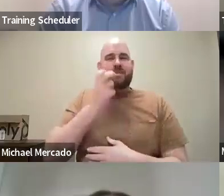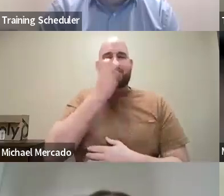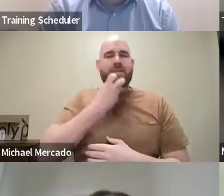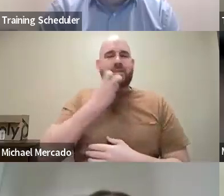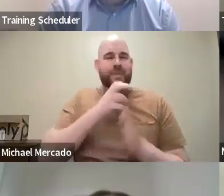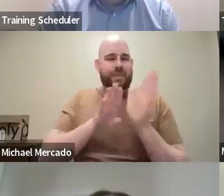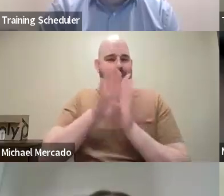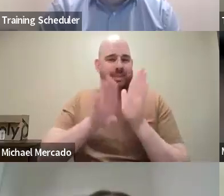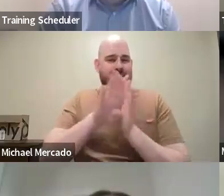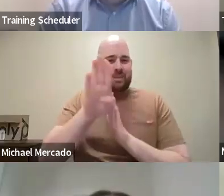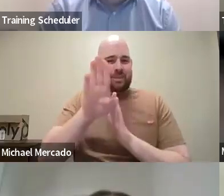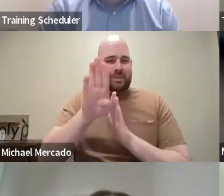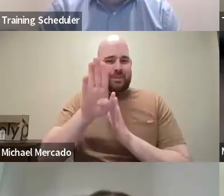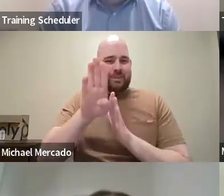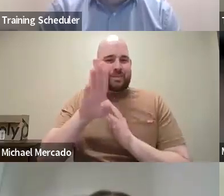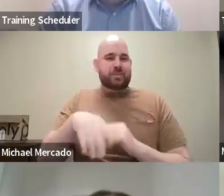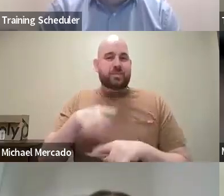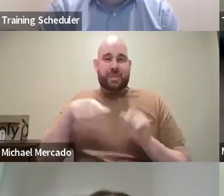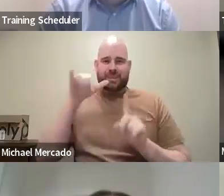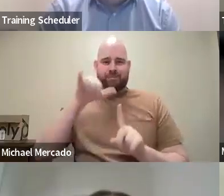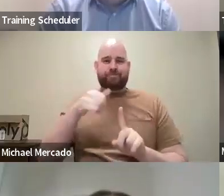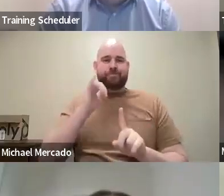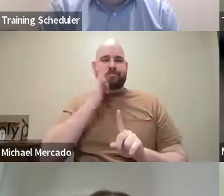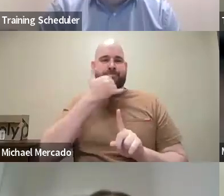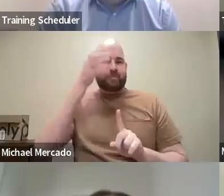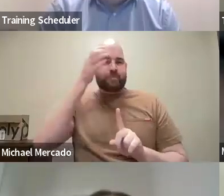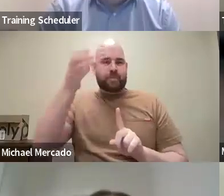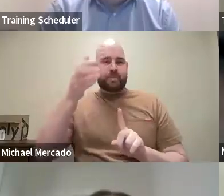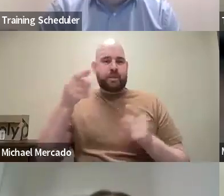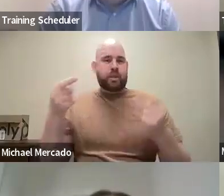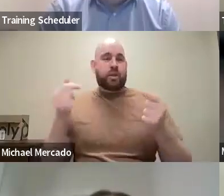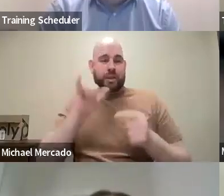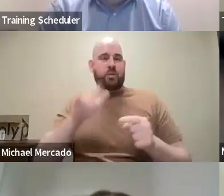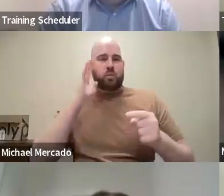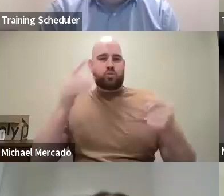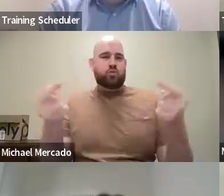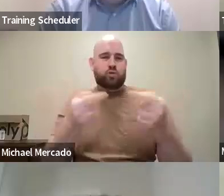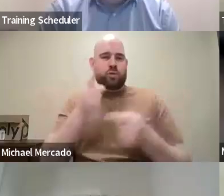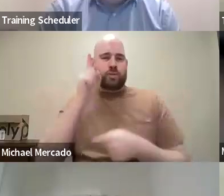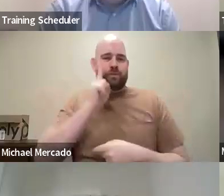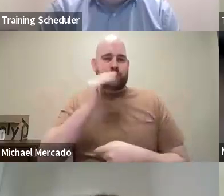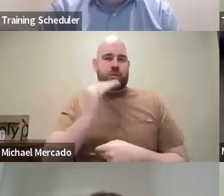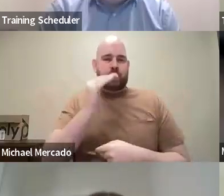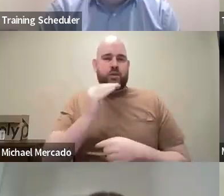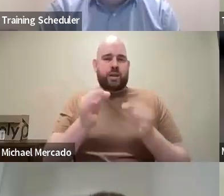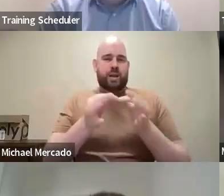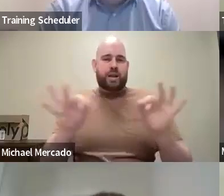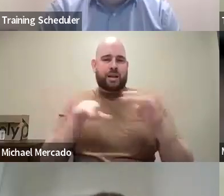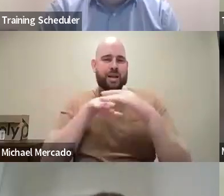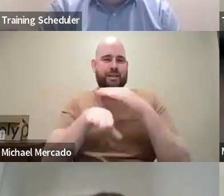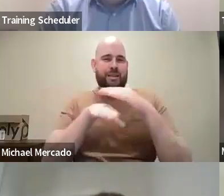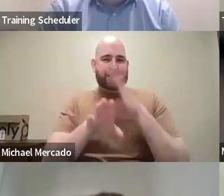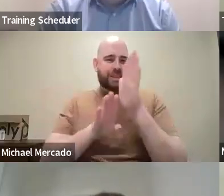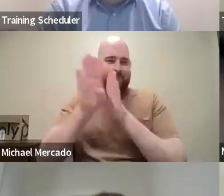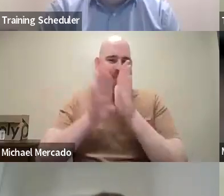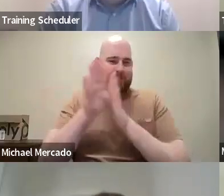they believe that that will interfere with speech development. So that is a misconception that actually